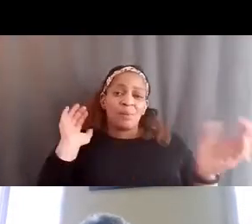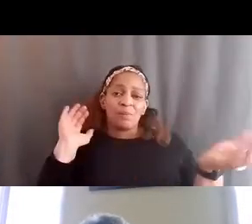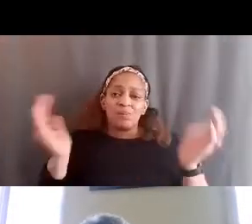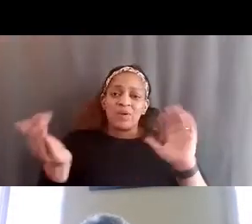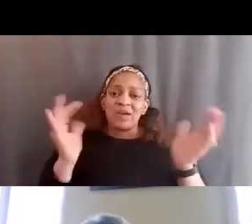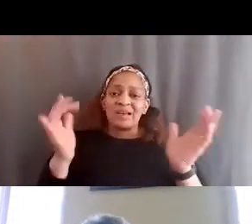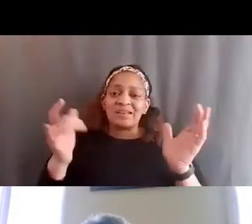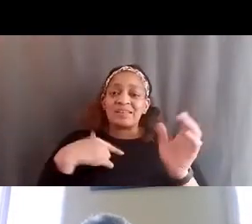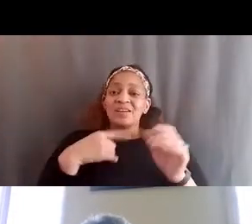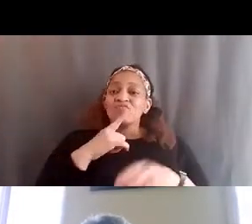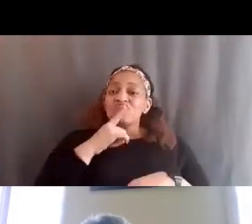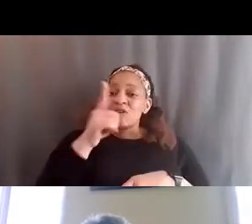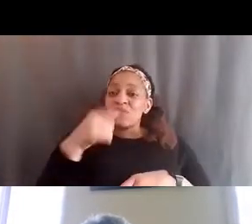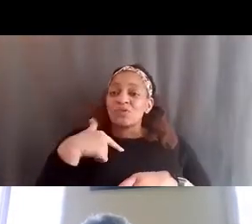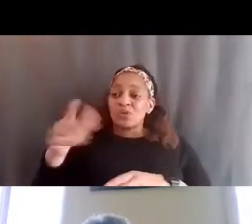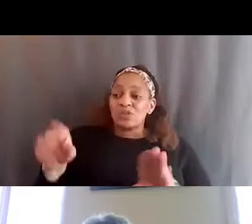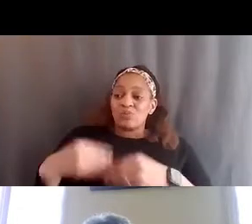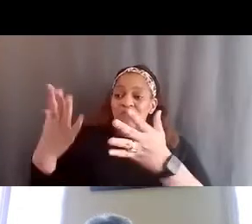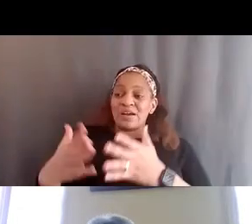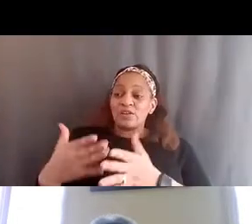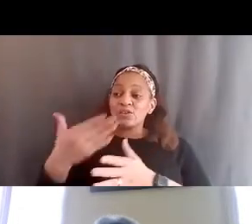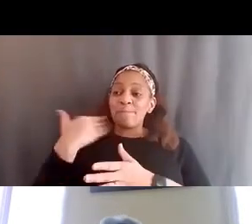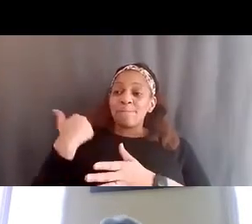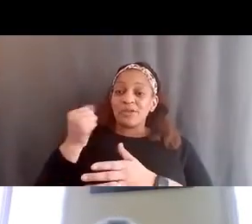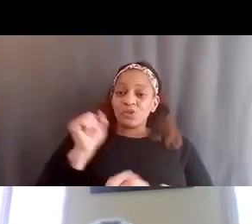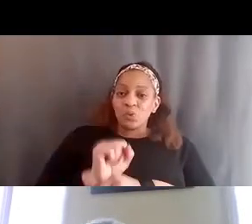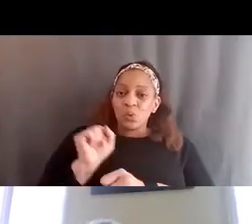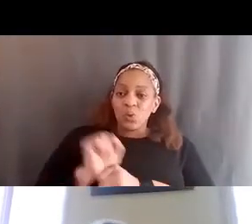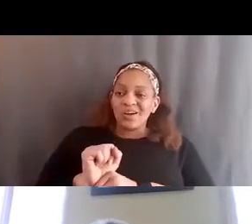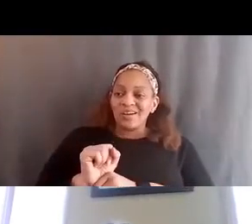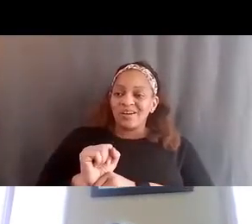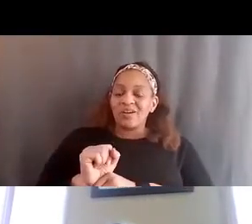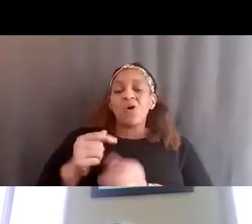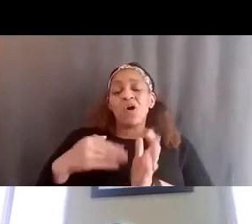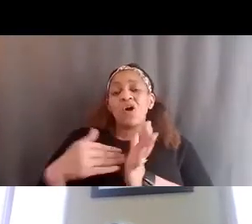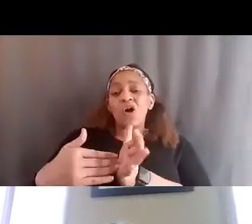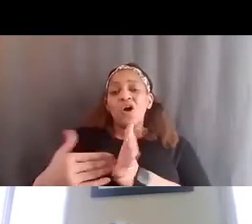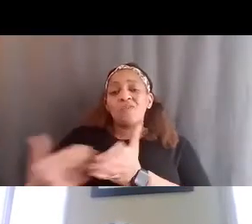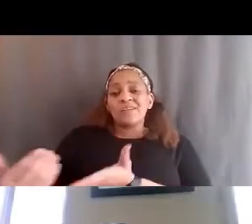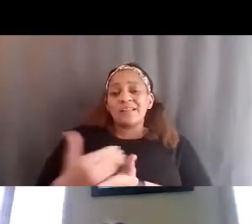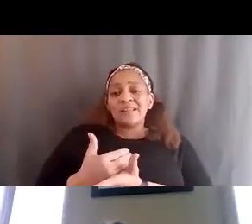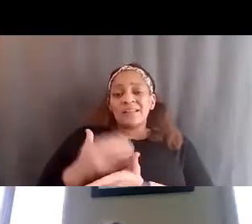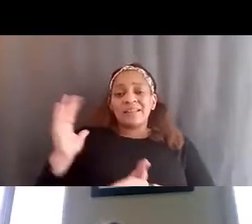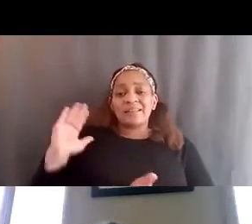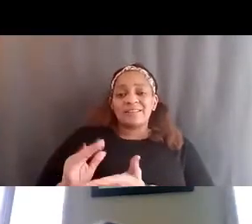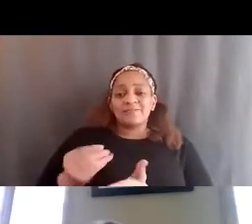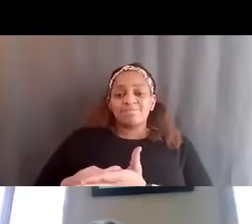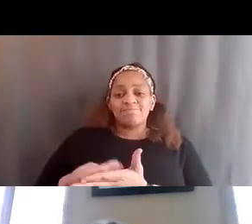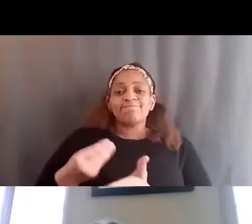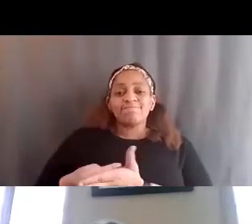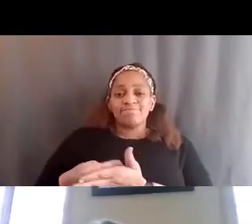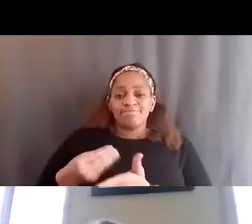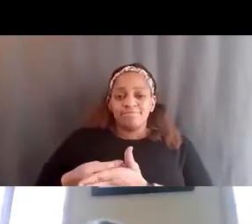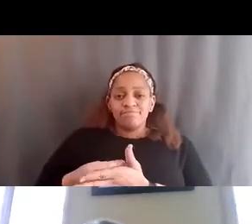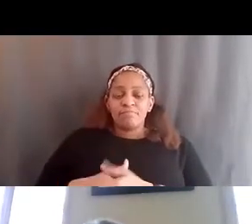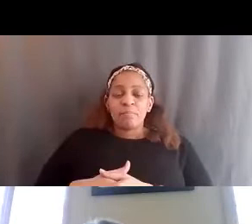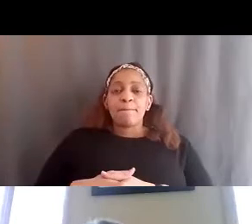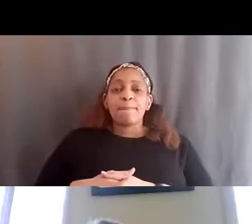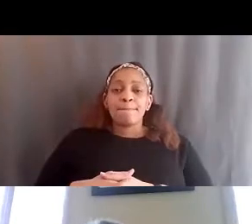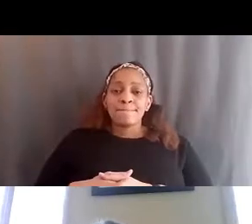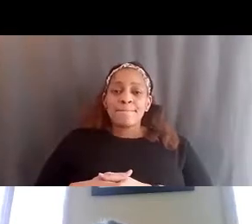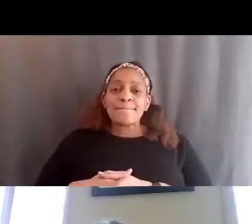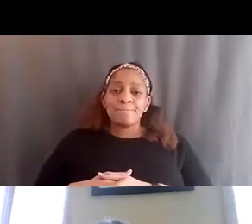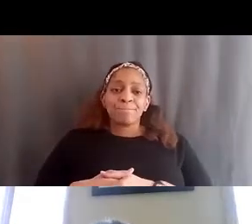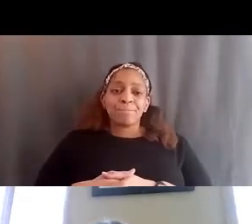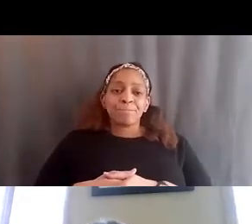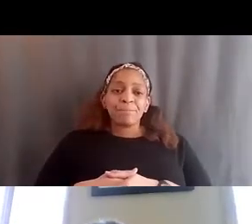the providers doing the best work often earn less. Next slide. Some examples of value-based purchasing that I wanted to